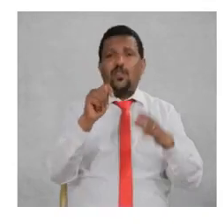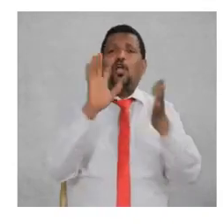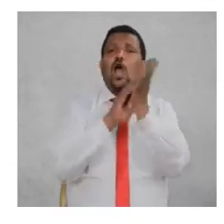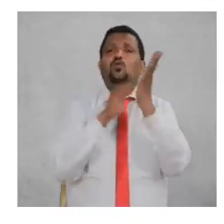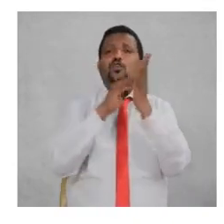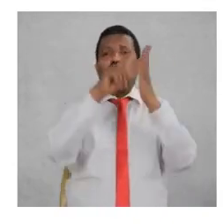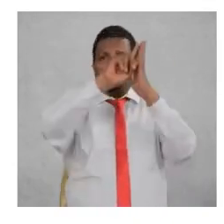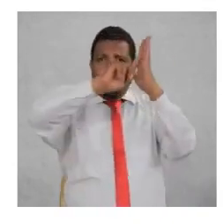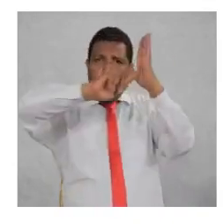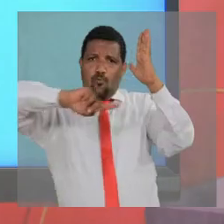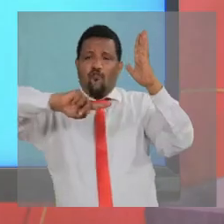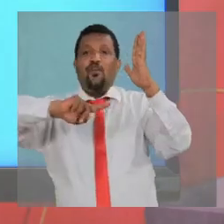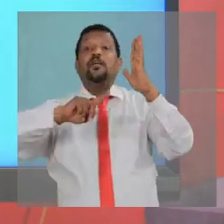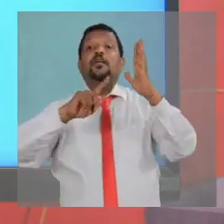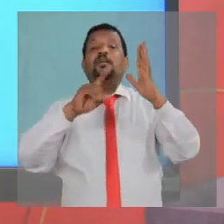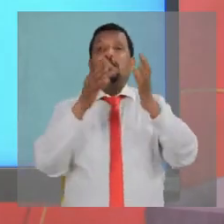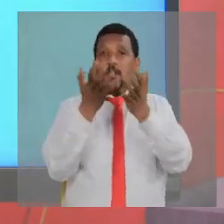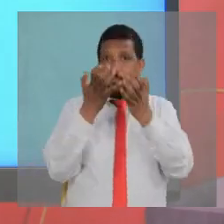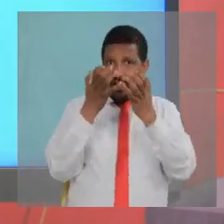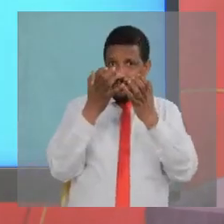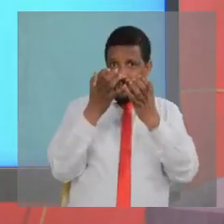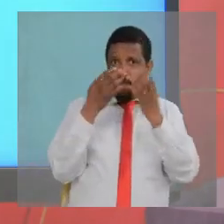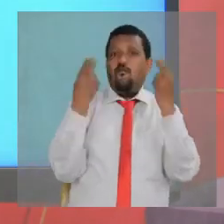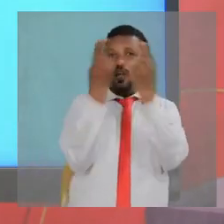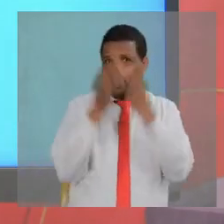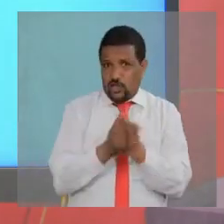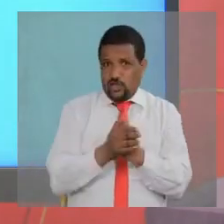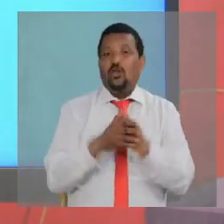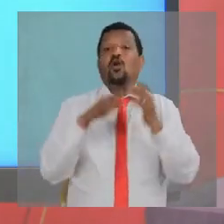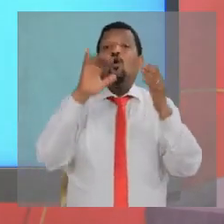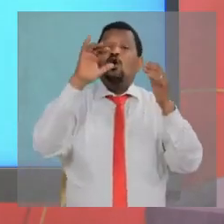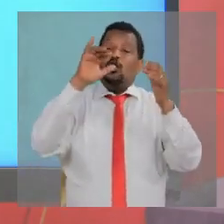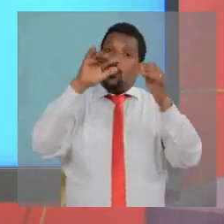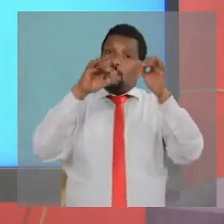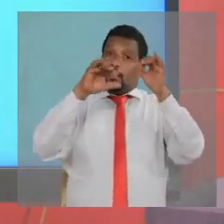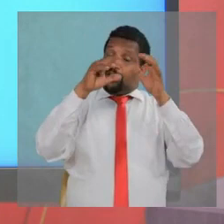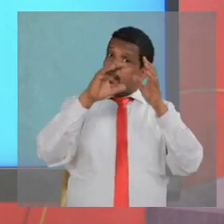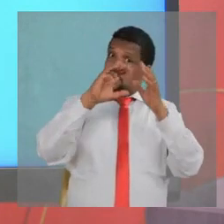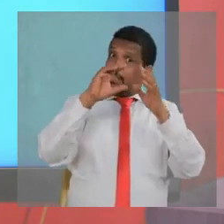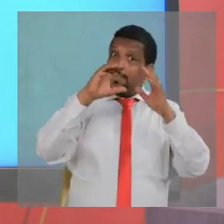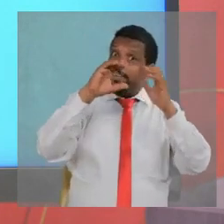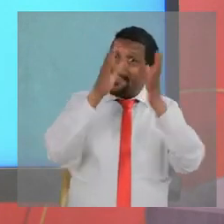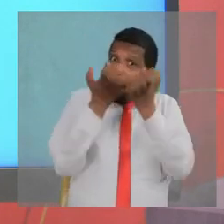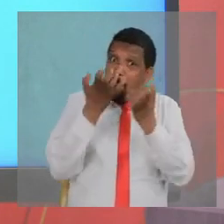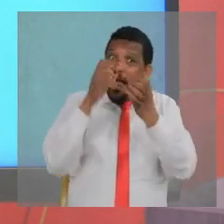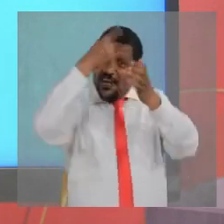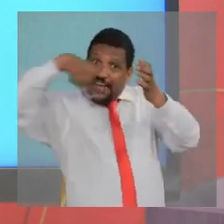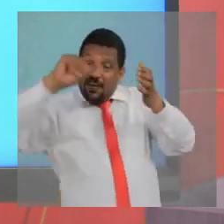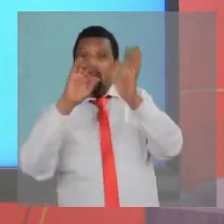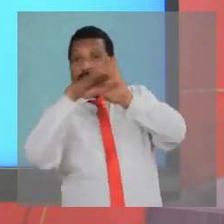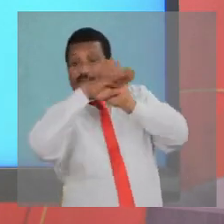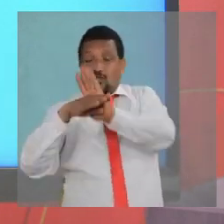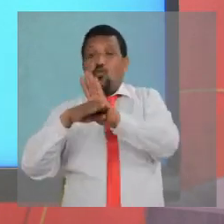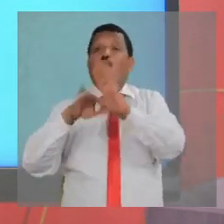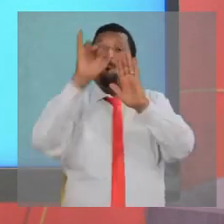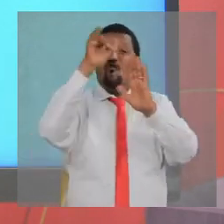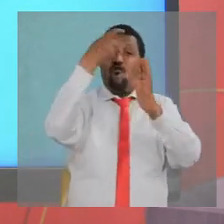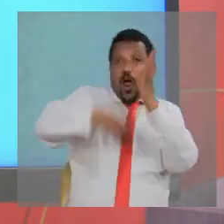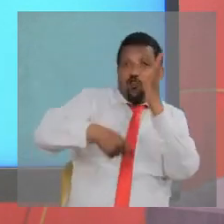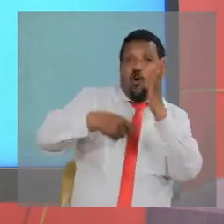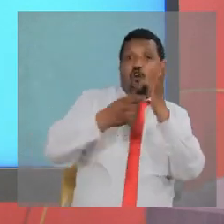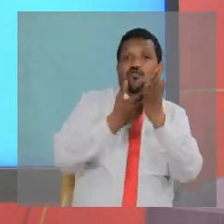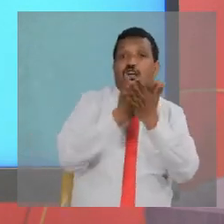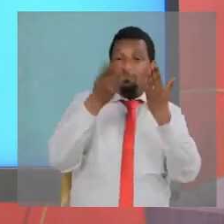the slope of the demand function. While we plot the demand curve, we represented the value of price in the y-axis and all the values